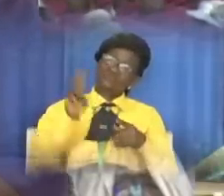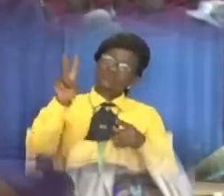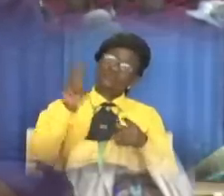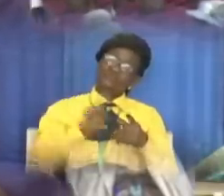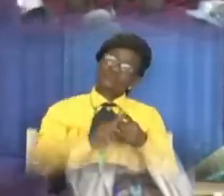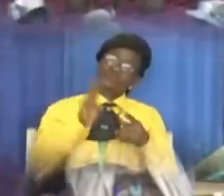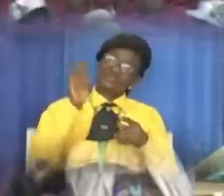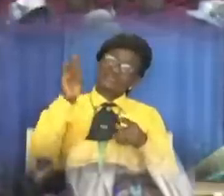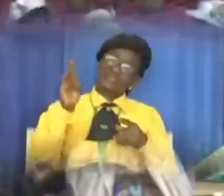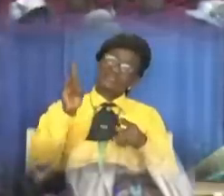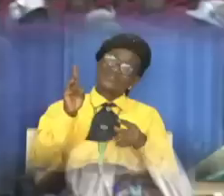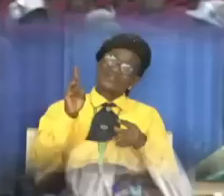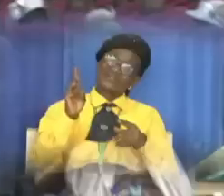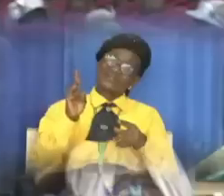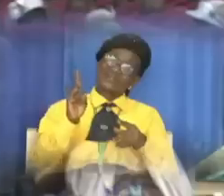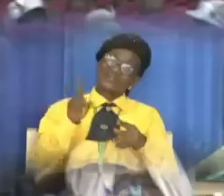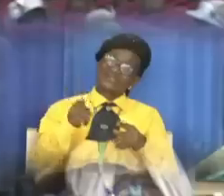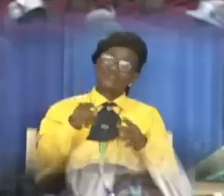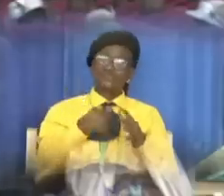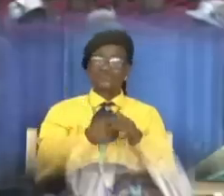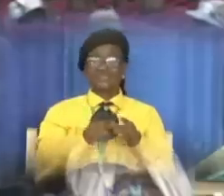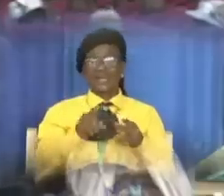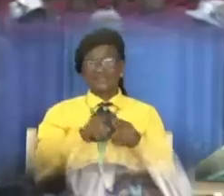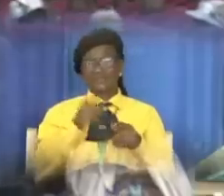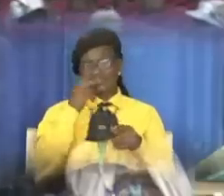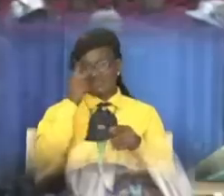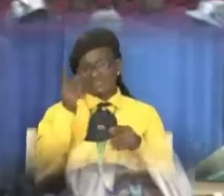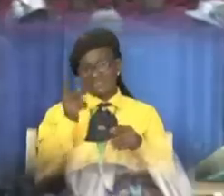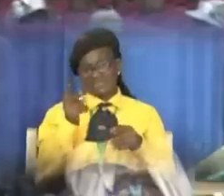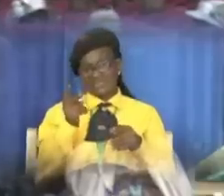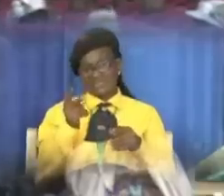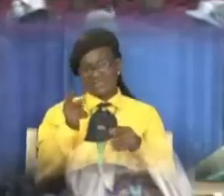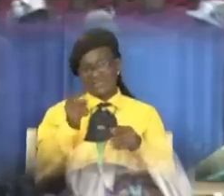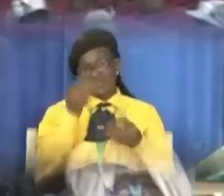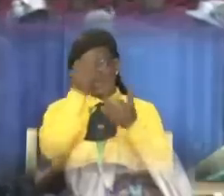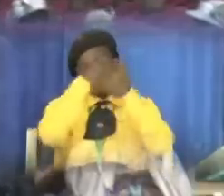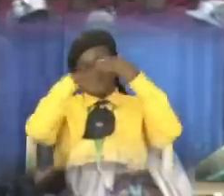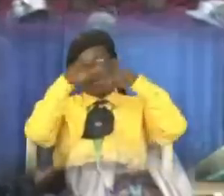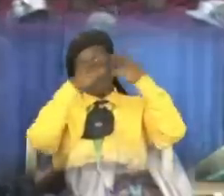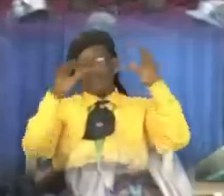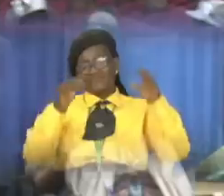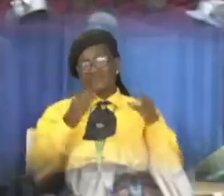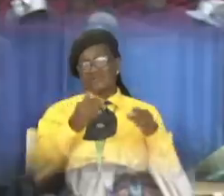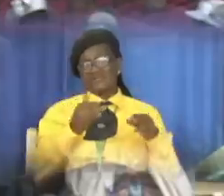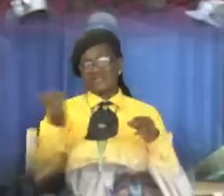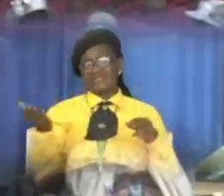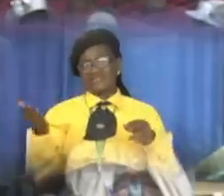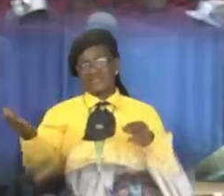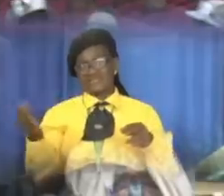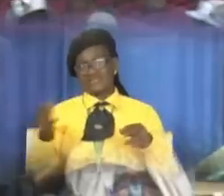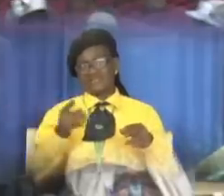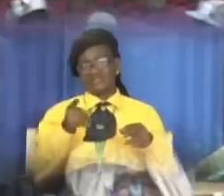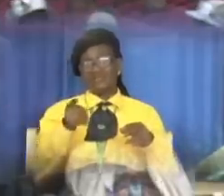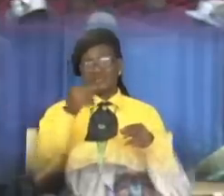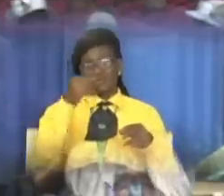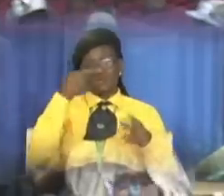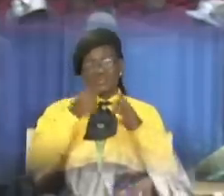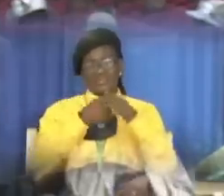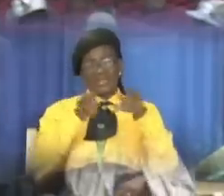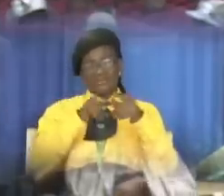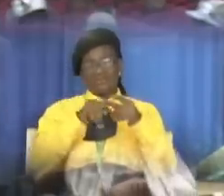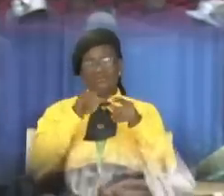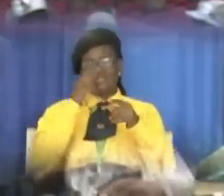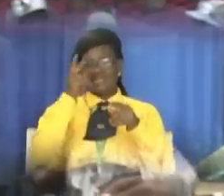7, you begin to see heavenly things. You begin to see